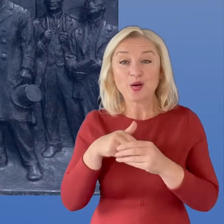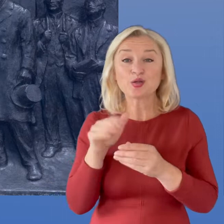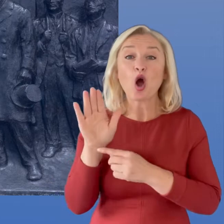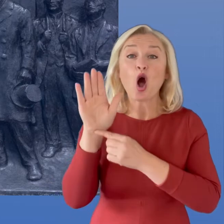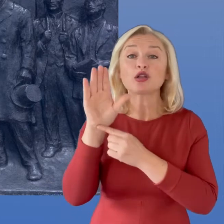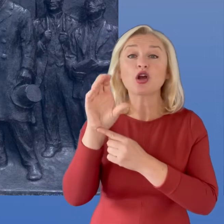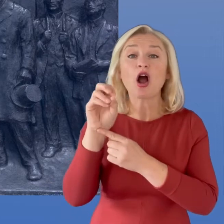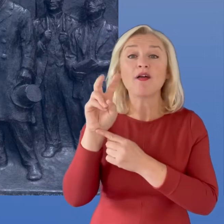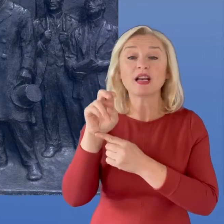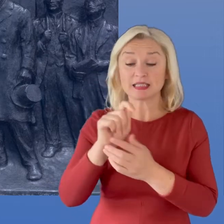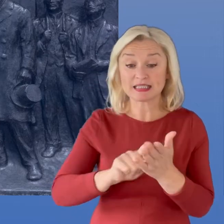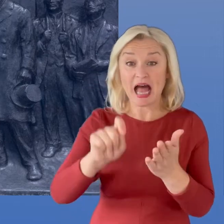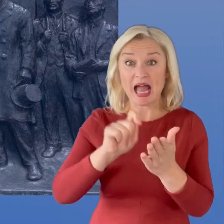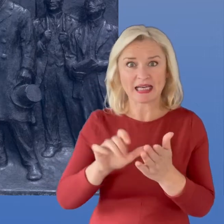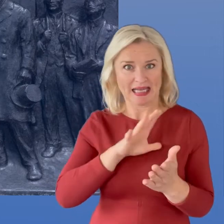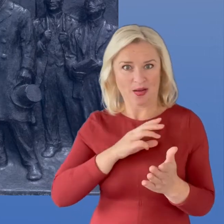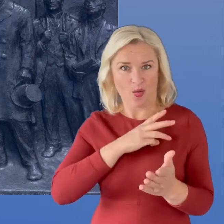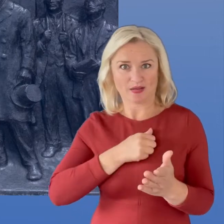first signatory.